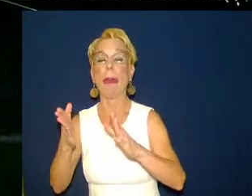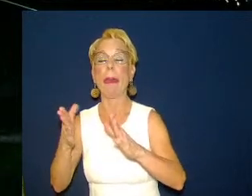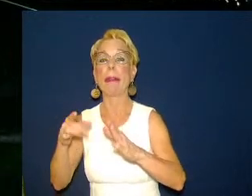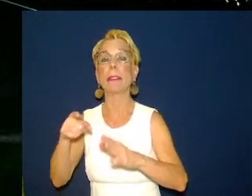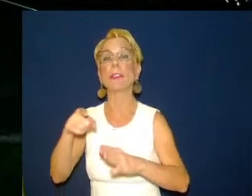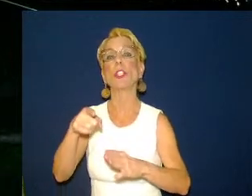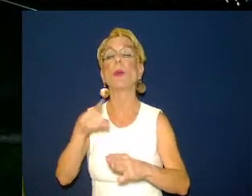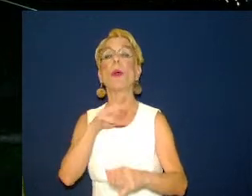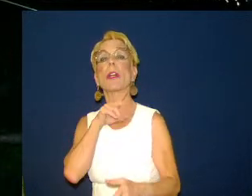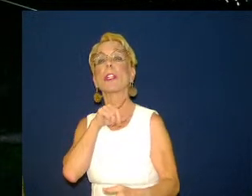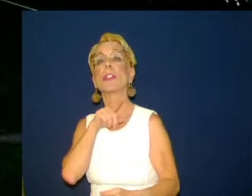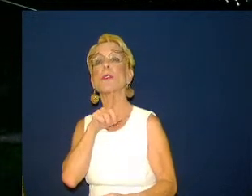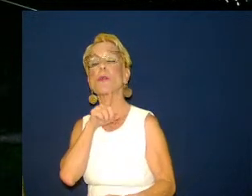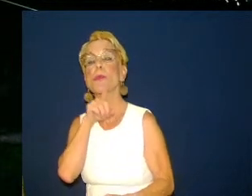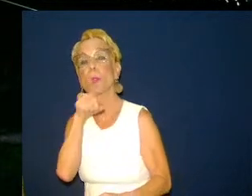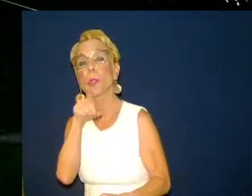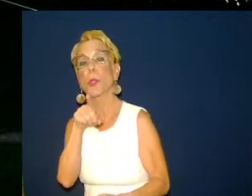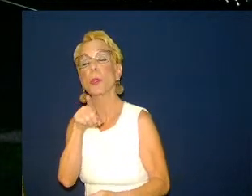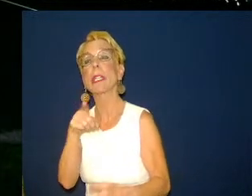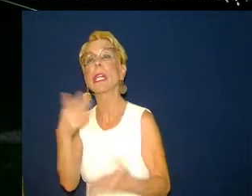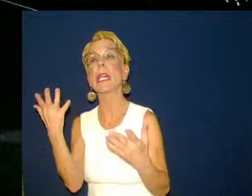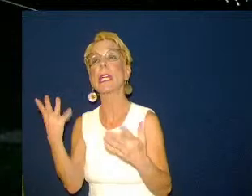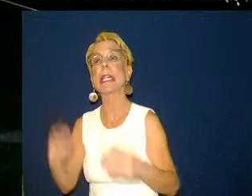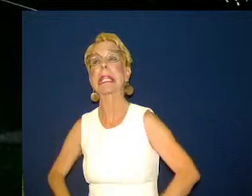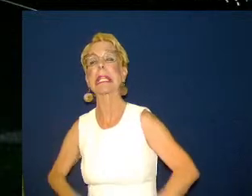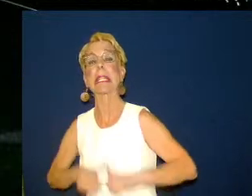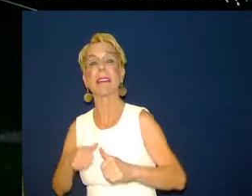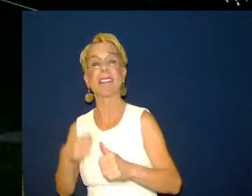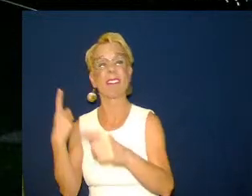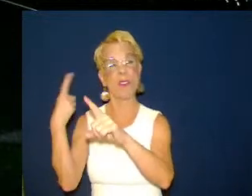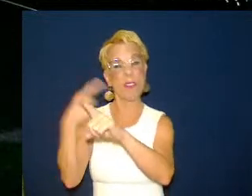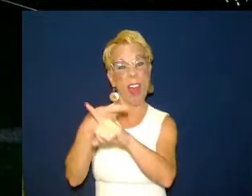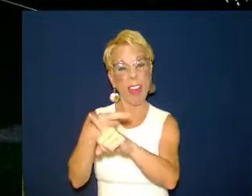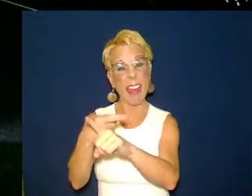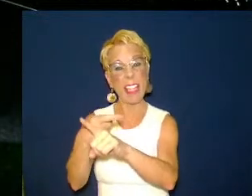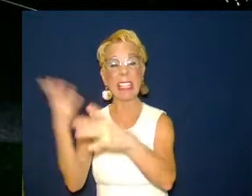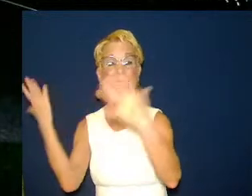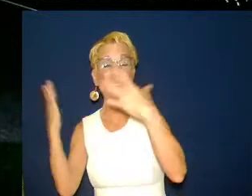way you're going to make it. It's the only way I'm going to make it.